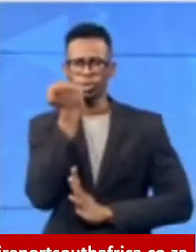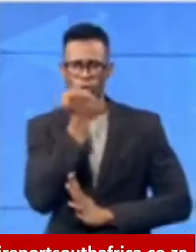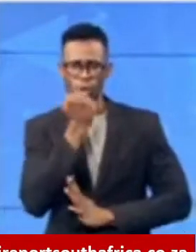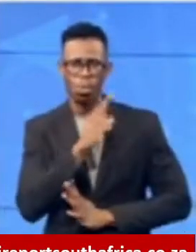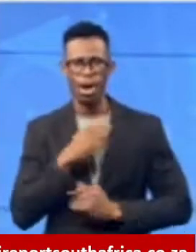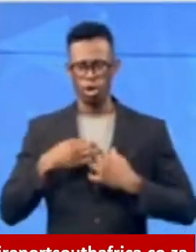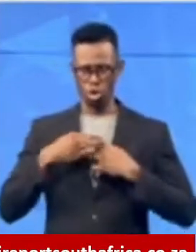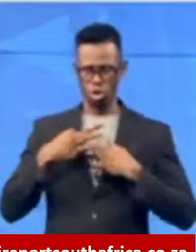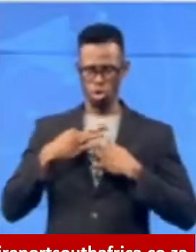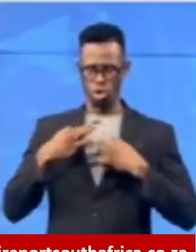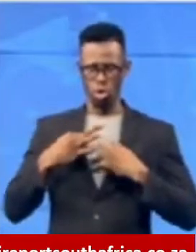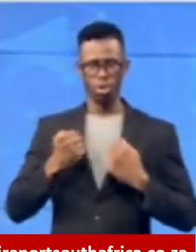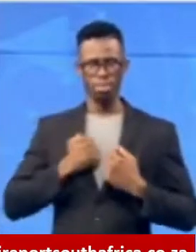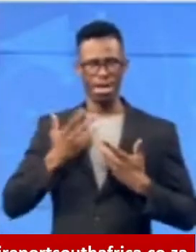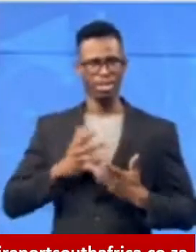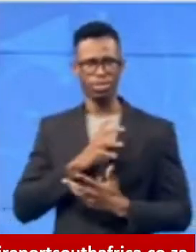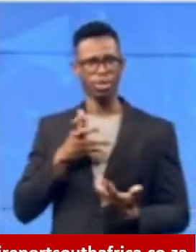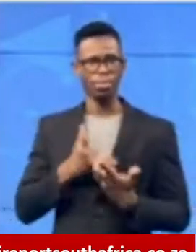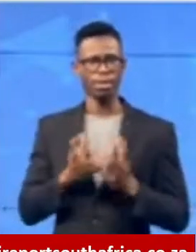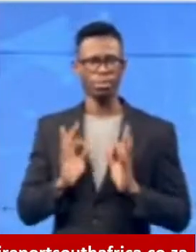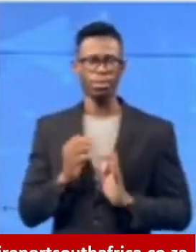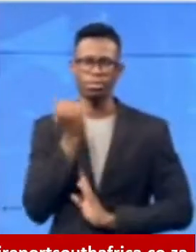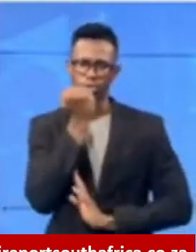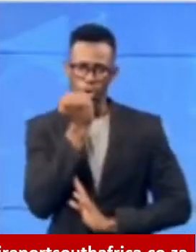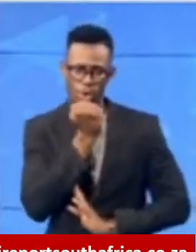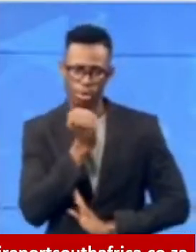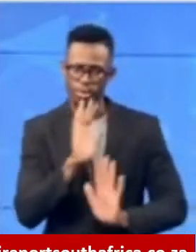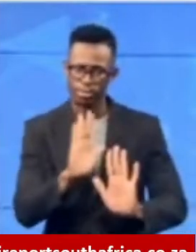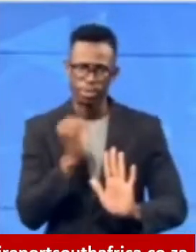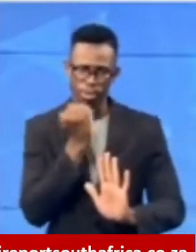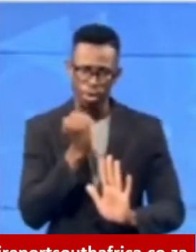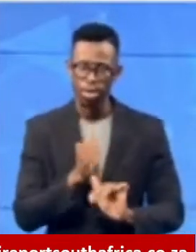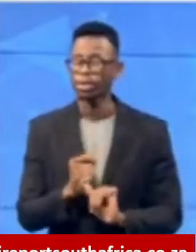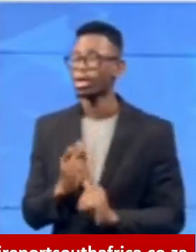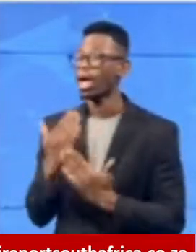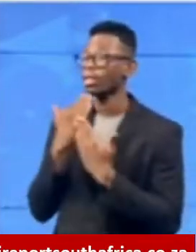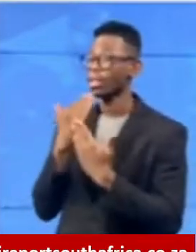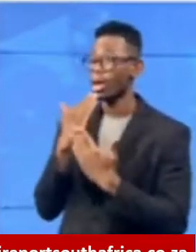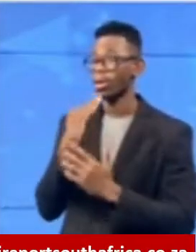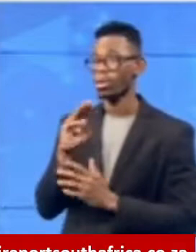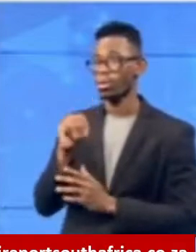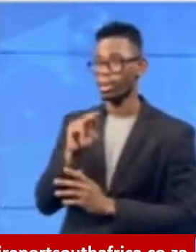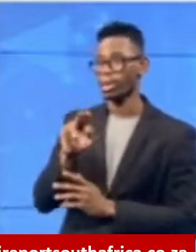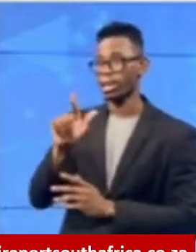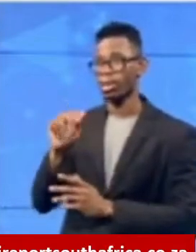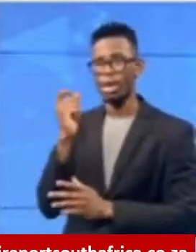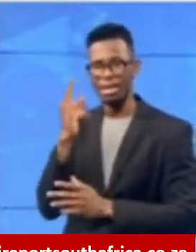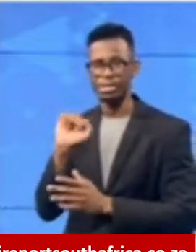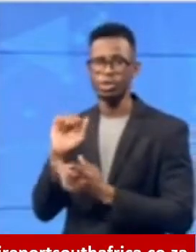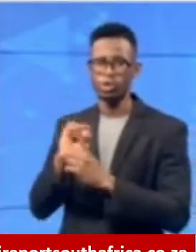necessary. So that's it. Thank you, Your Worship. Thank you, Mr. Lux. We do understand your circumstances.